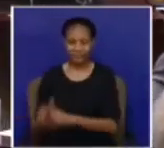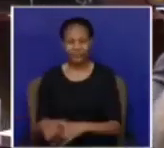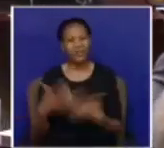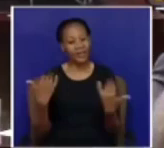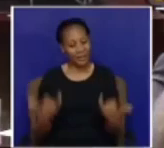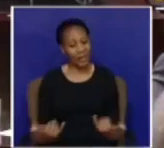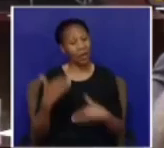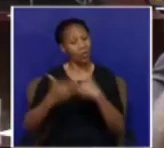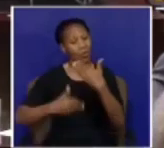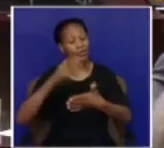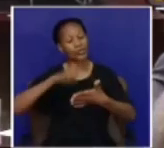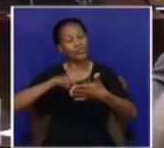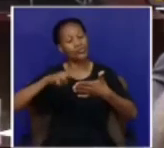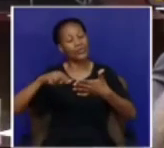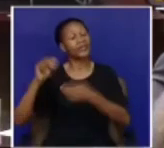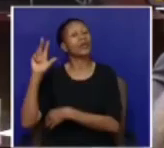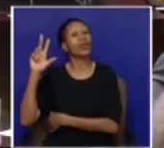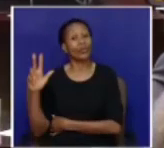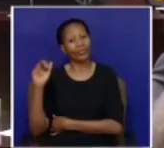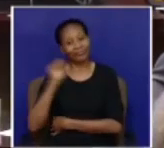or affirmation.